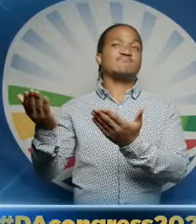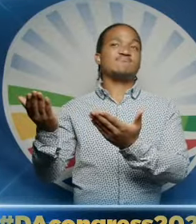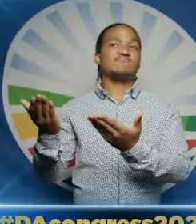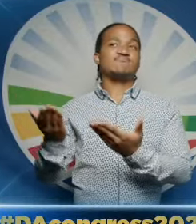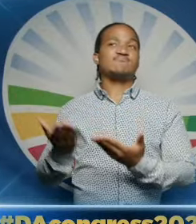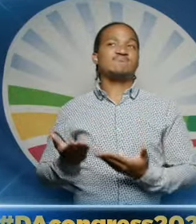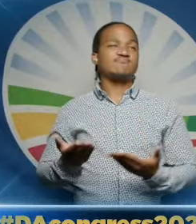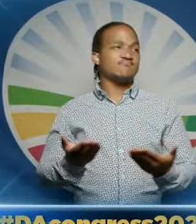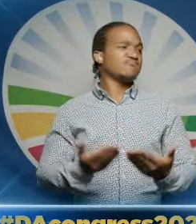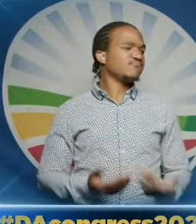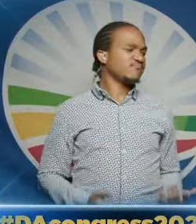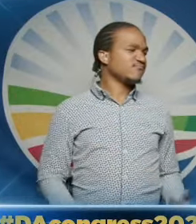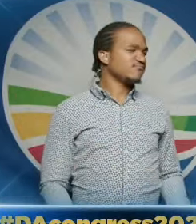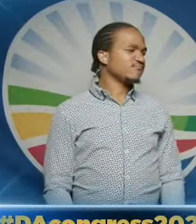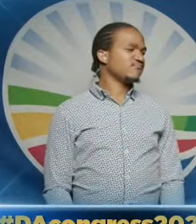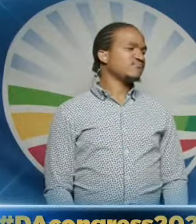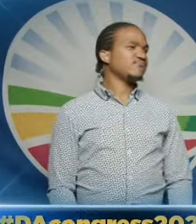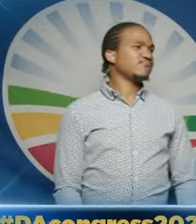Okay.